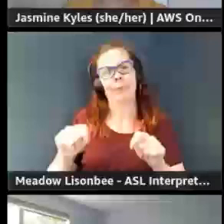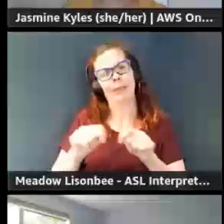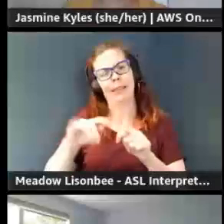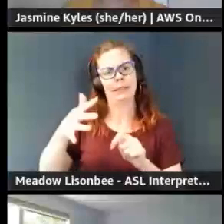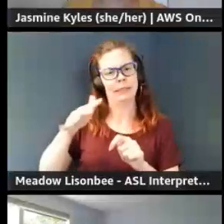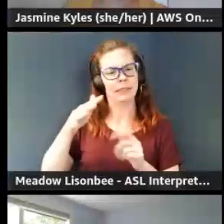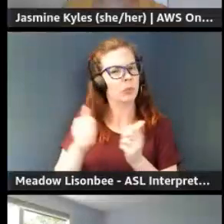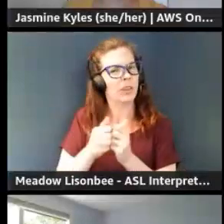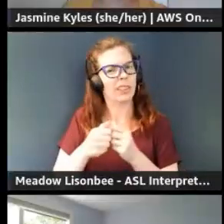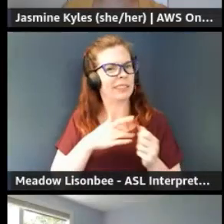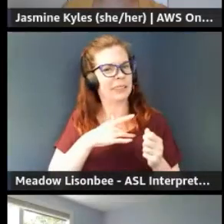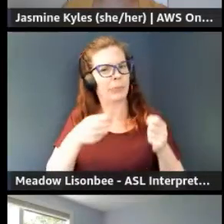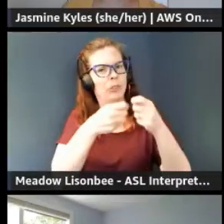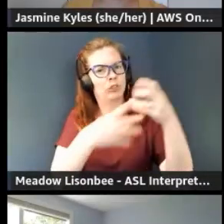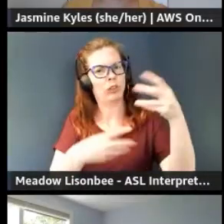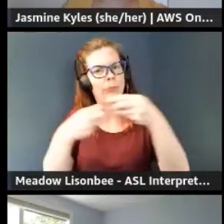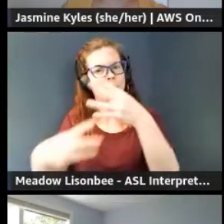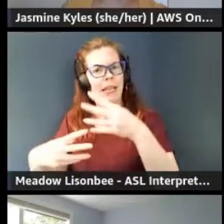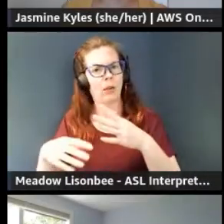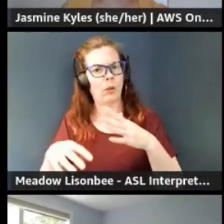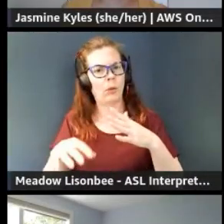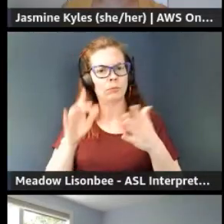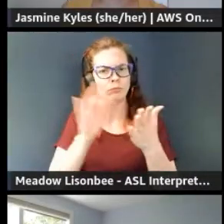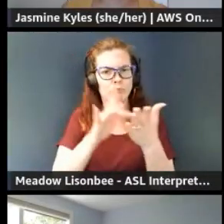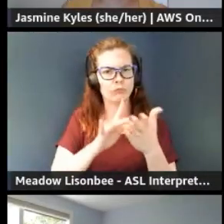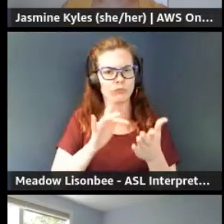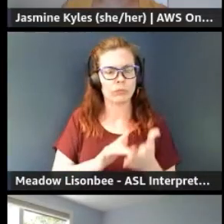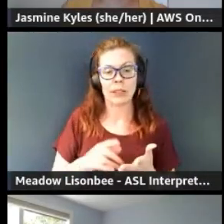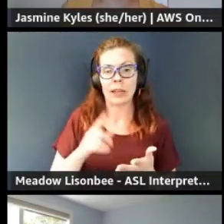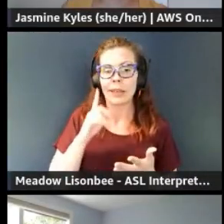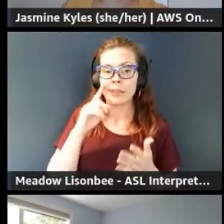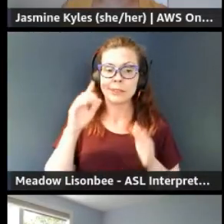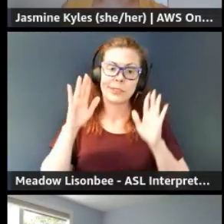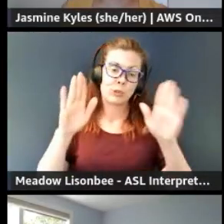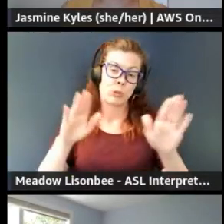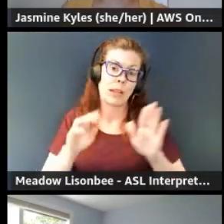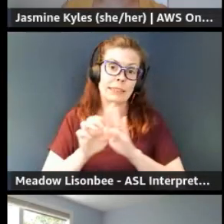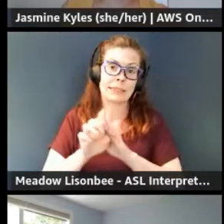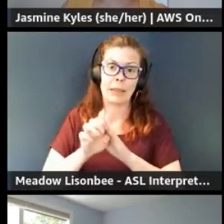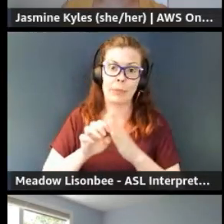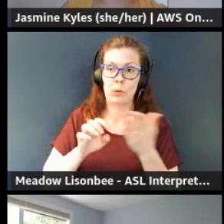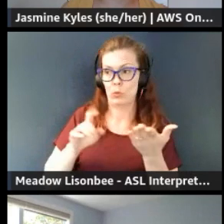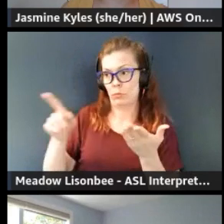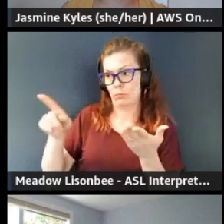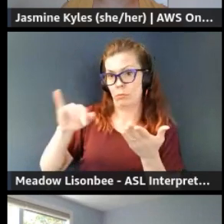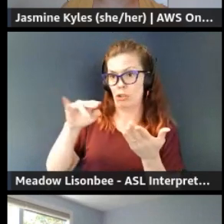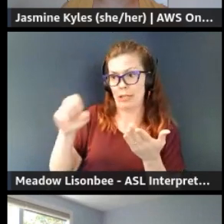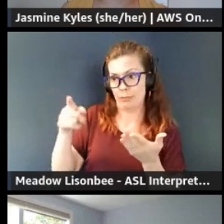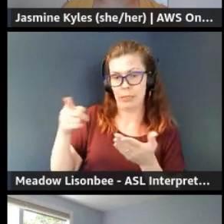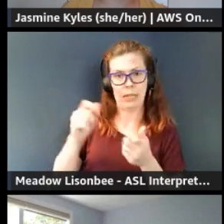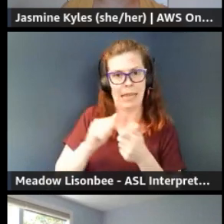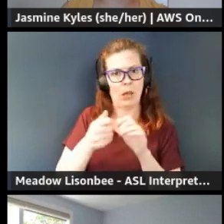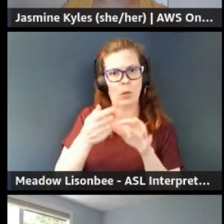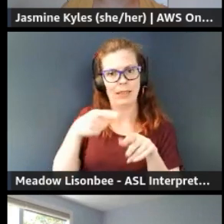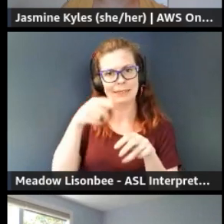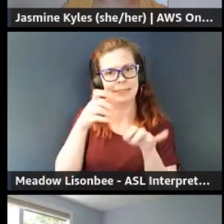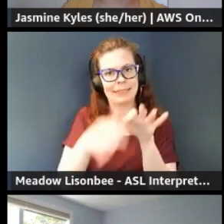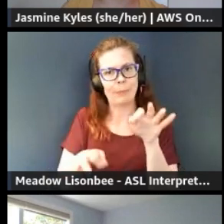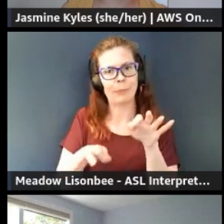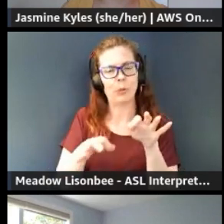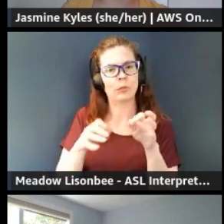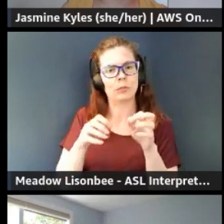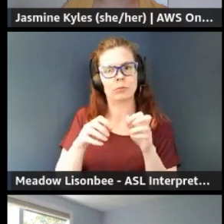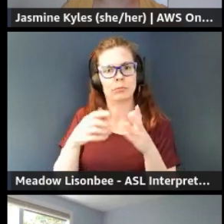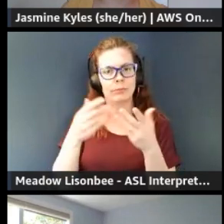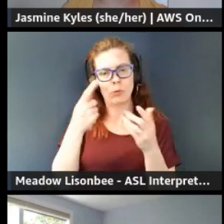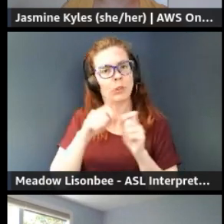kind of drop down boxes and everything. So I think this is a great example, Jasmine, about how simplified we have made this to deploy the